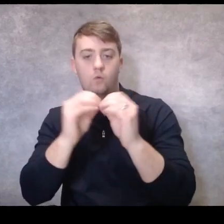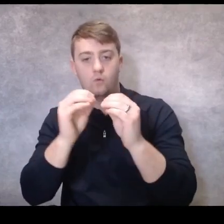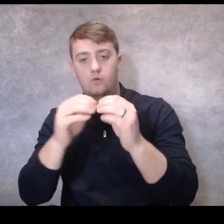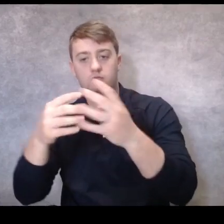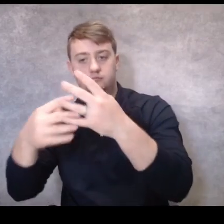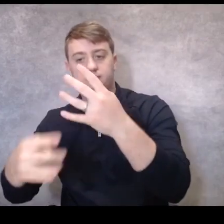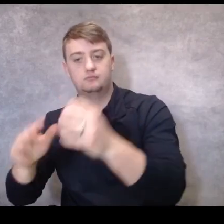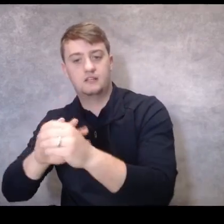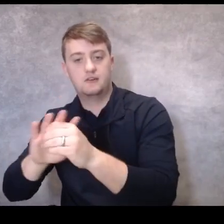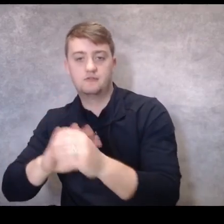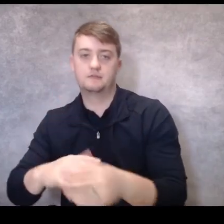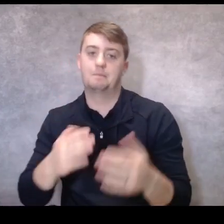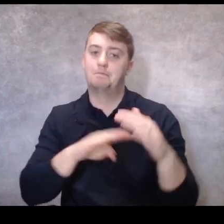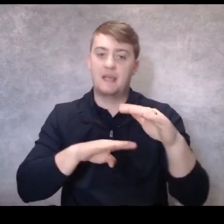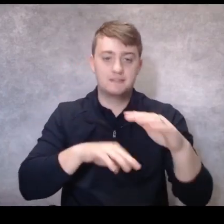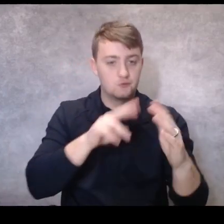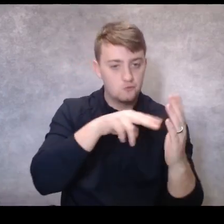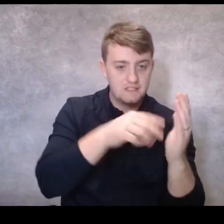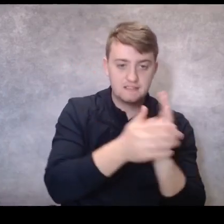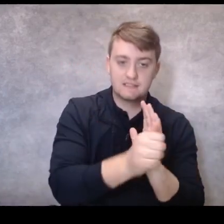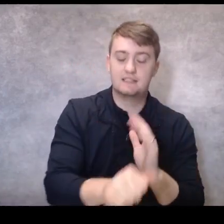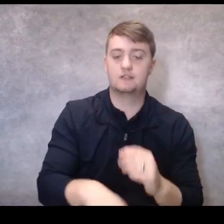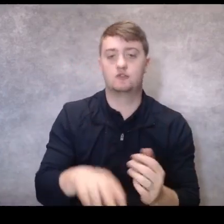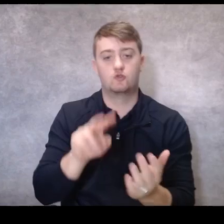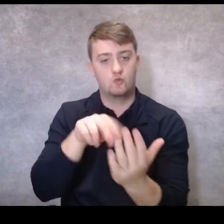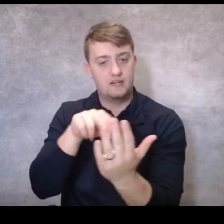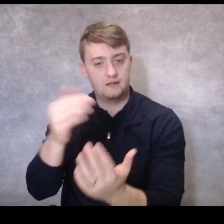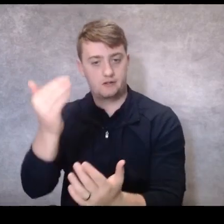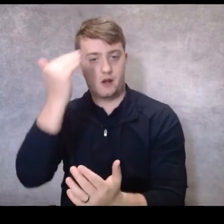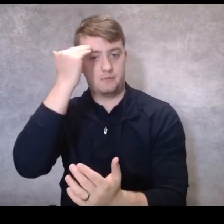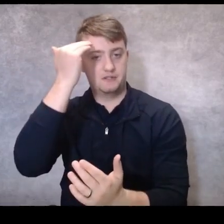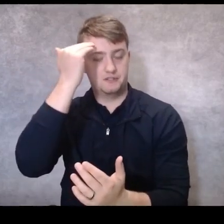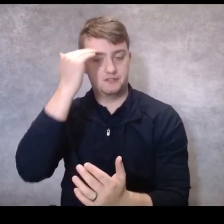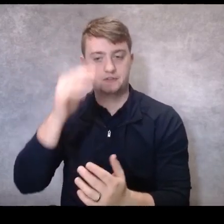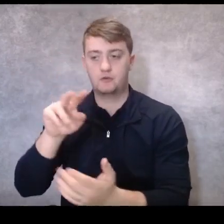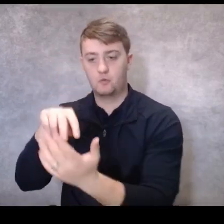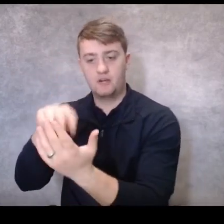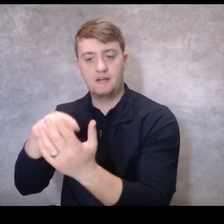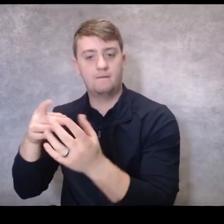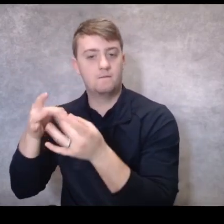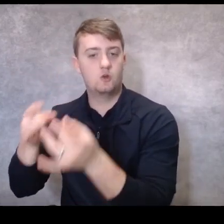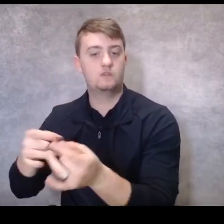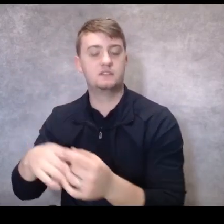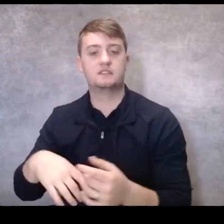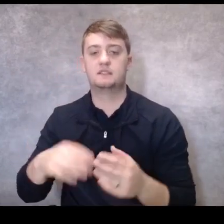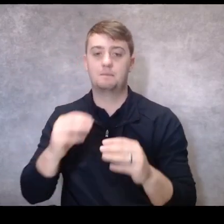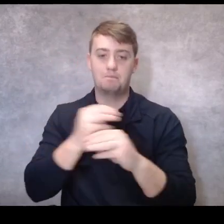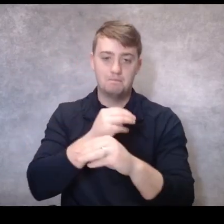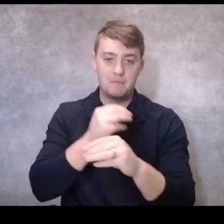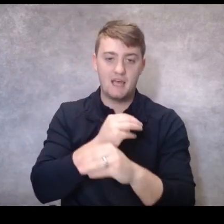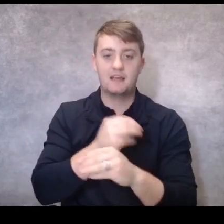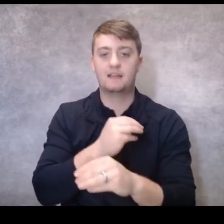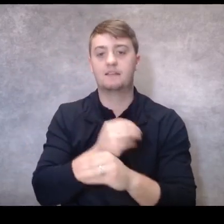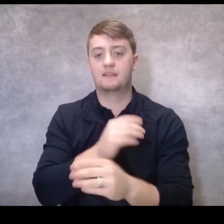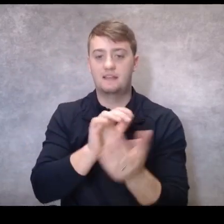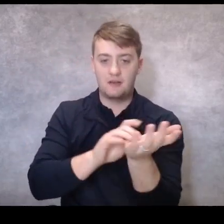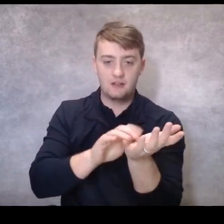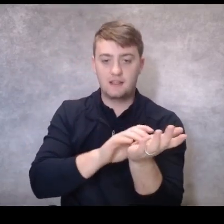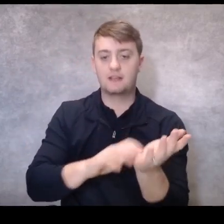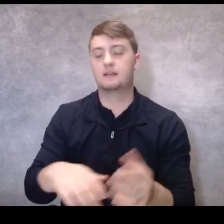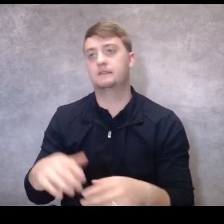following areas: basic reading skills, reading comprehension, reading fluency, math